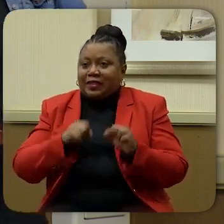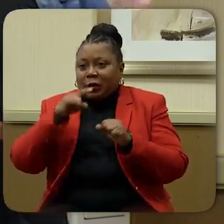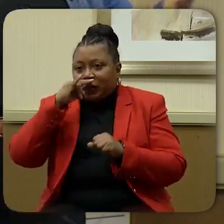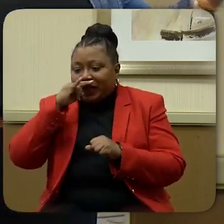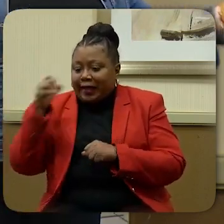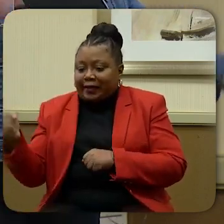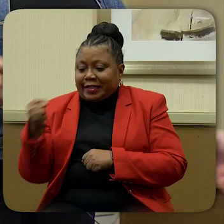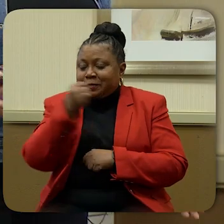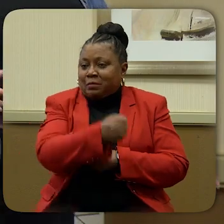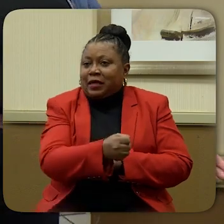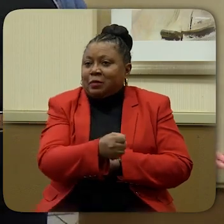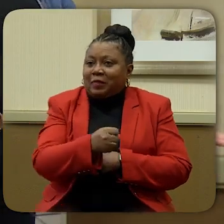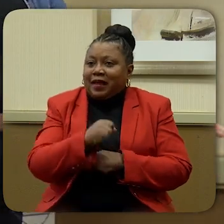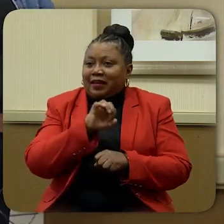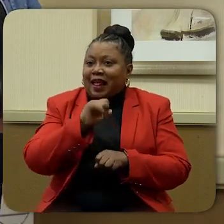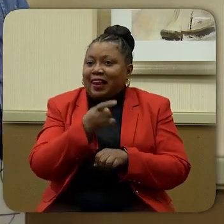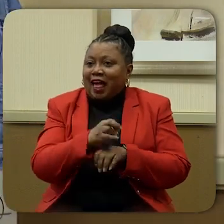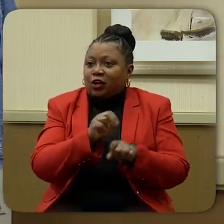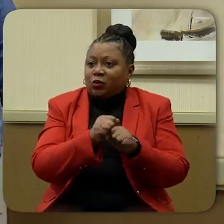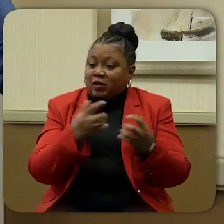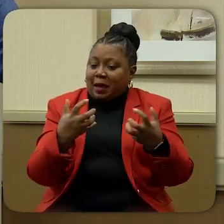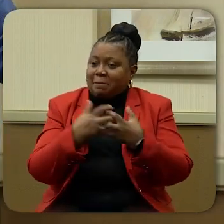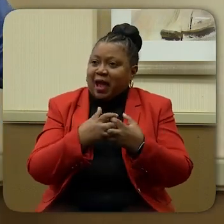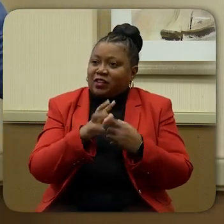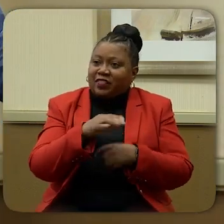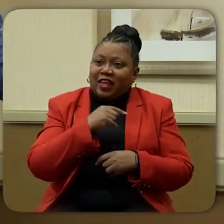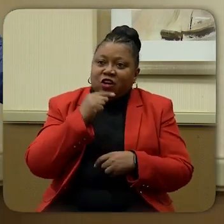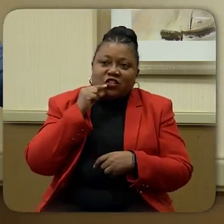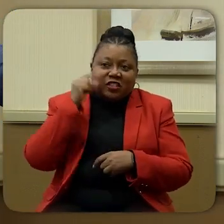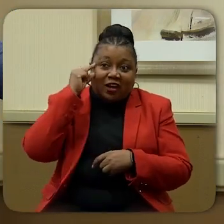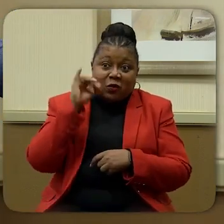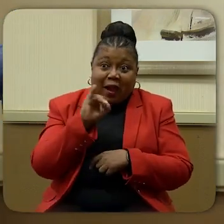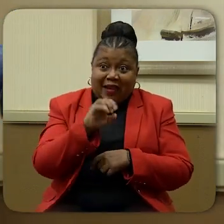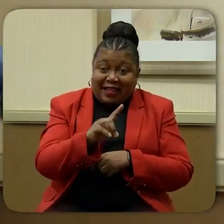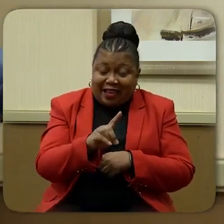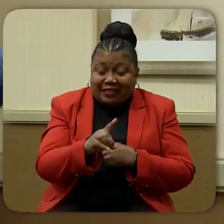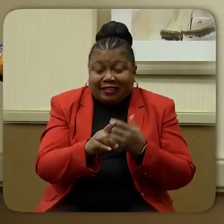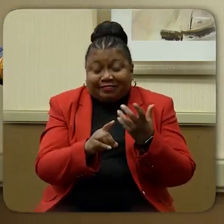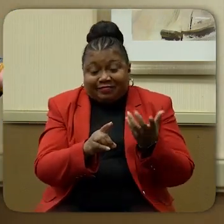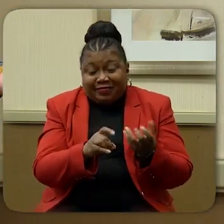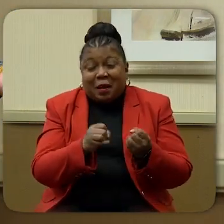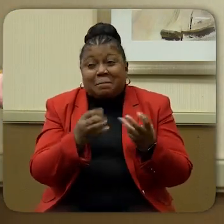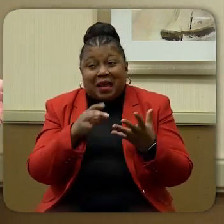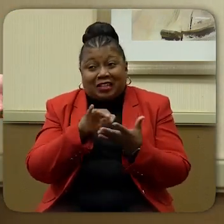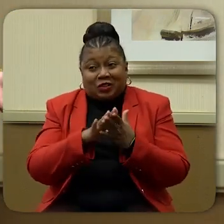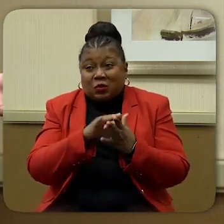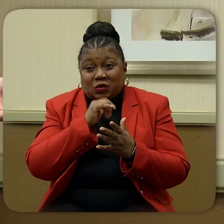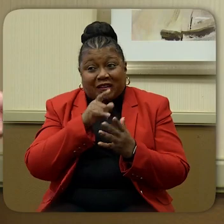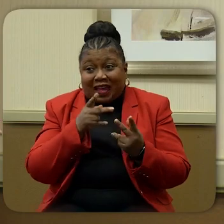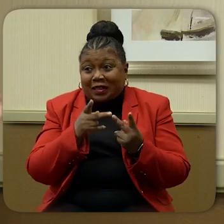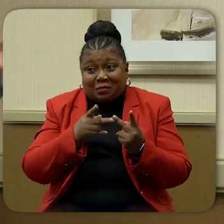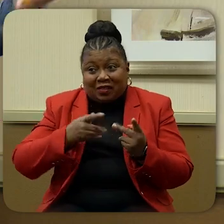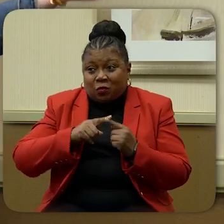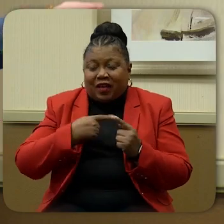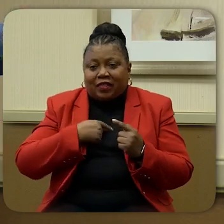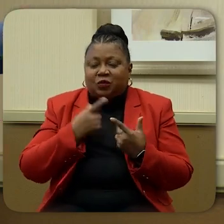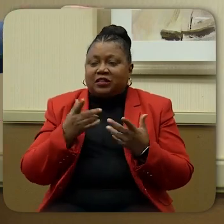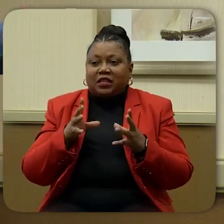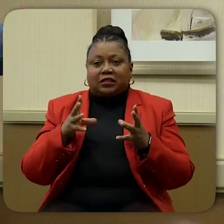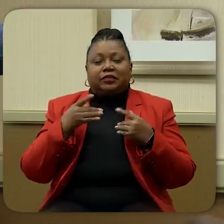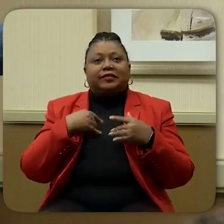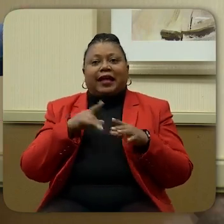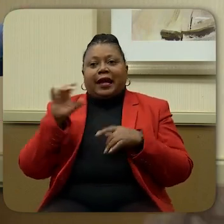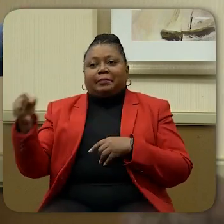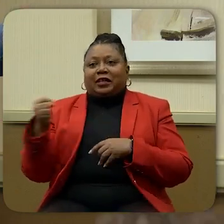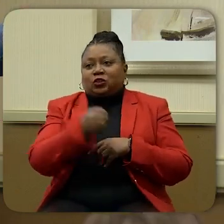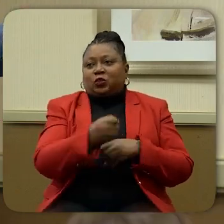kid and put them in the locker room that matches their gender identity, a lot of schools aren't at the place yet where they're gonna just put